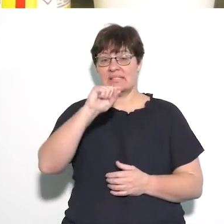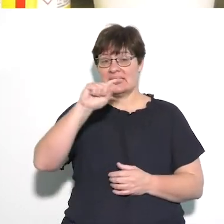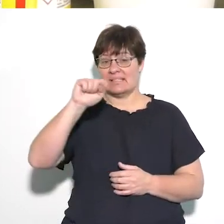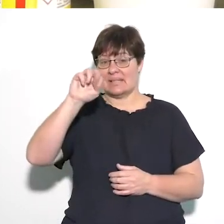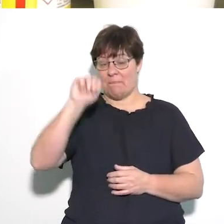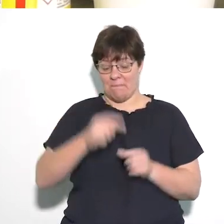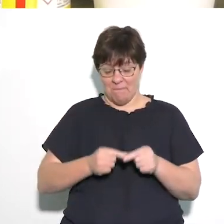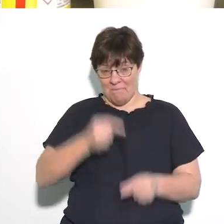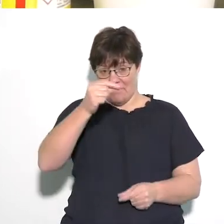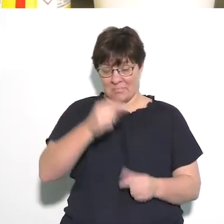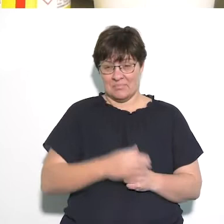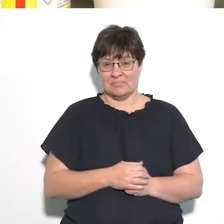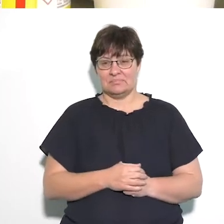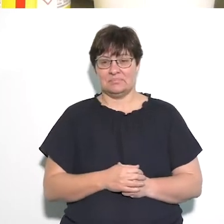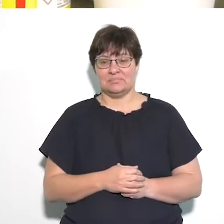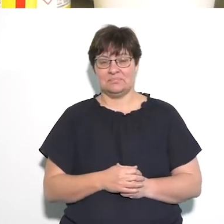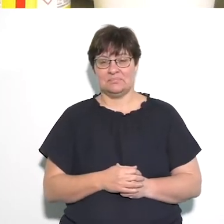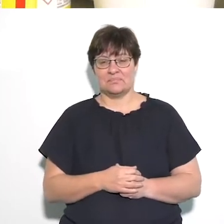stem.